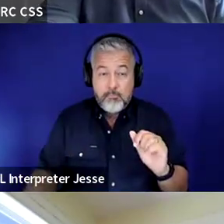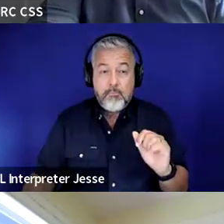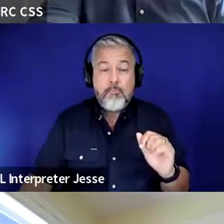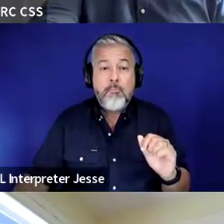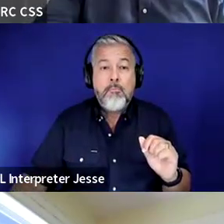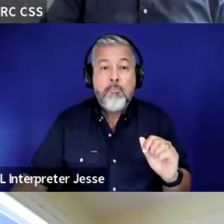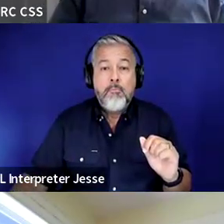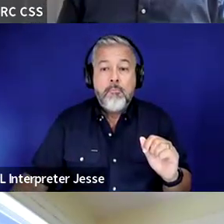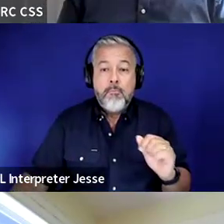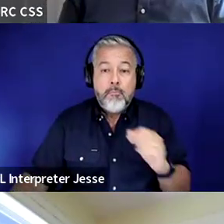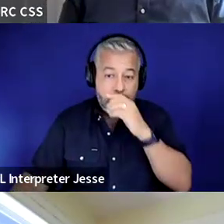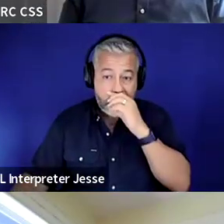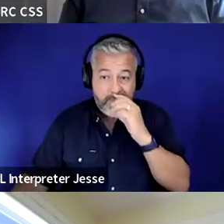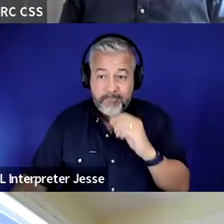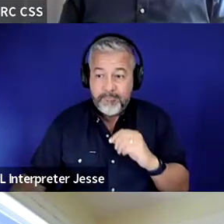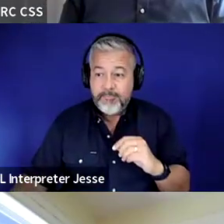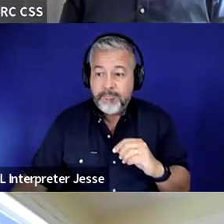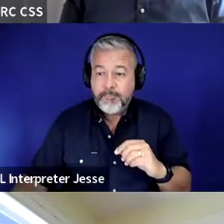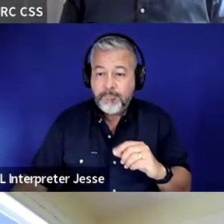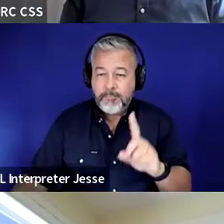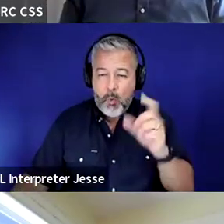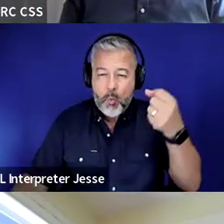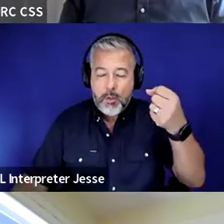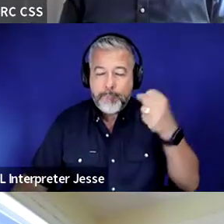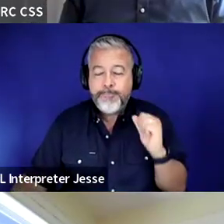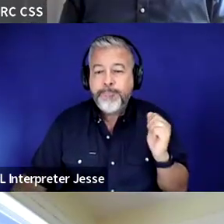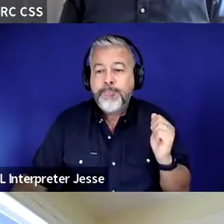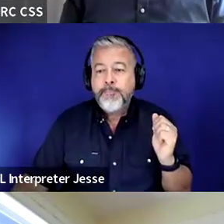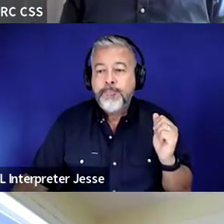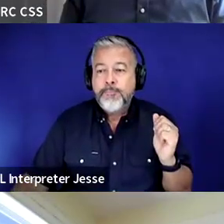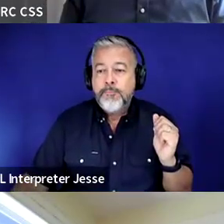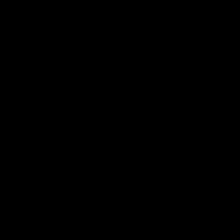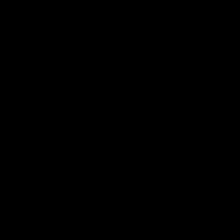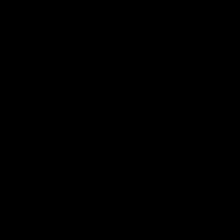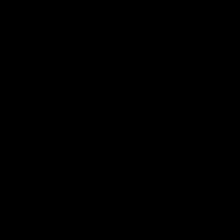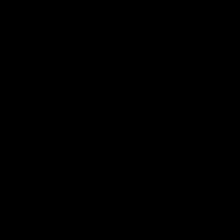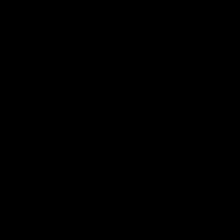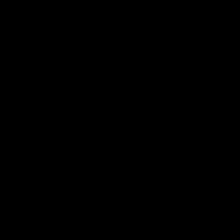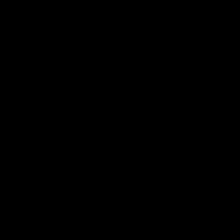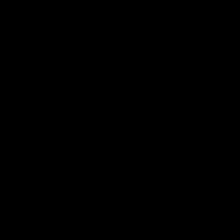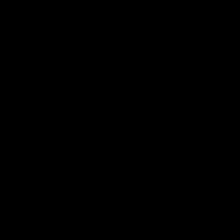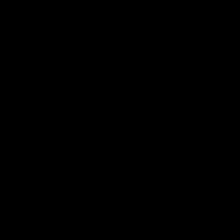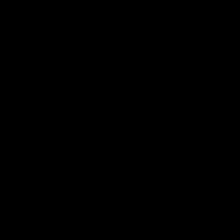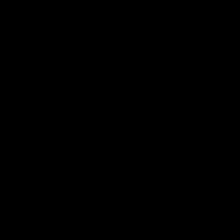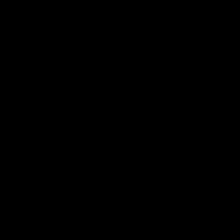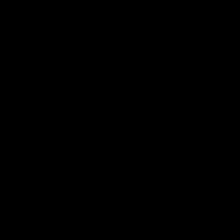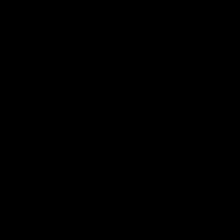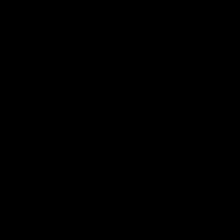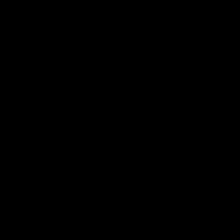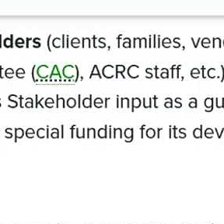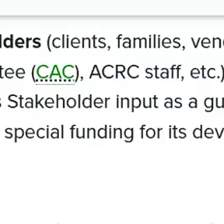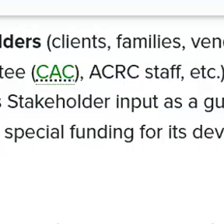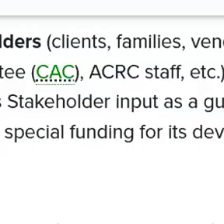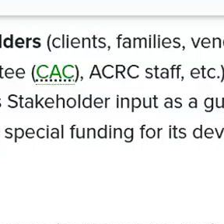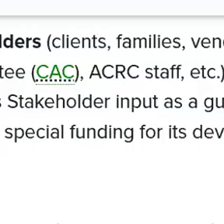I Oh, it thought I was did. Whoop. my Teams thing. Hold on. Okay. Share. You guys are seeing it,